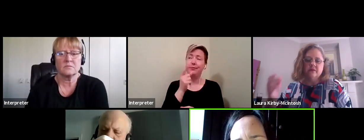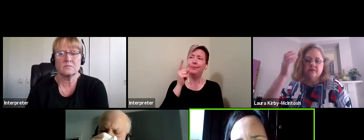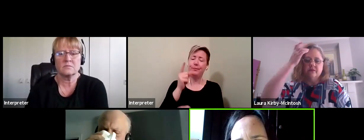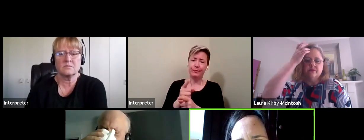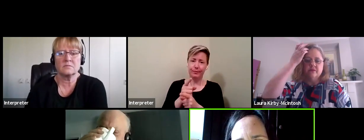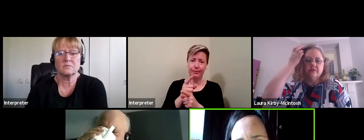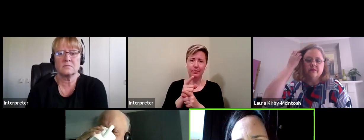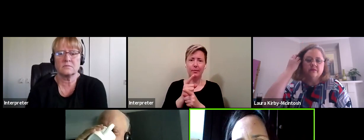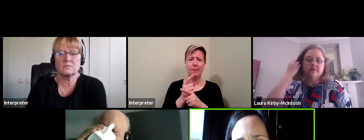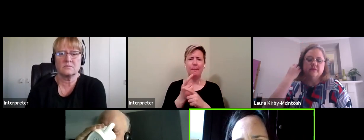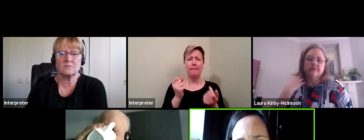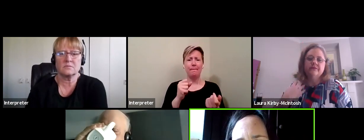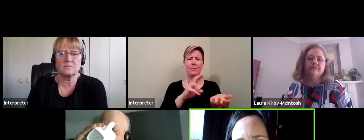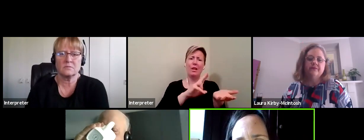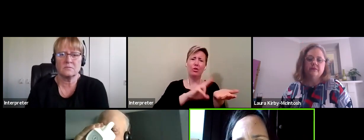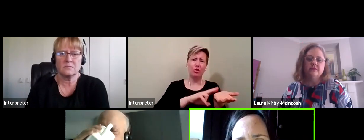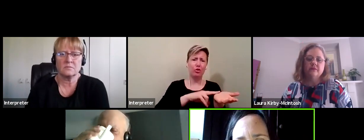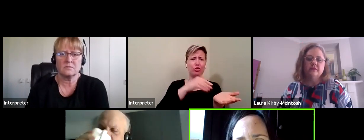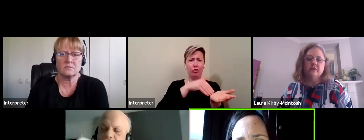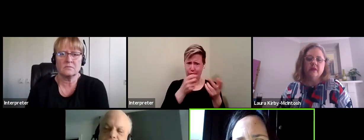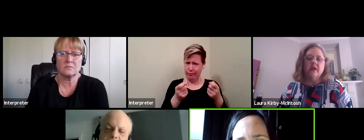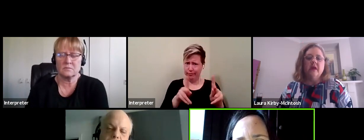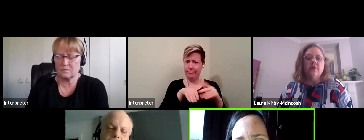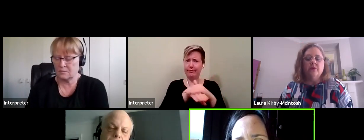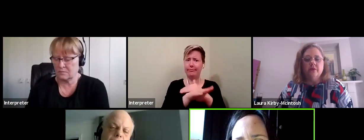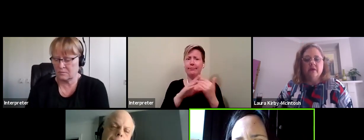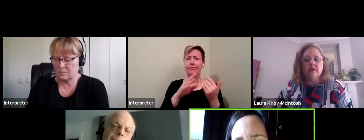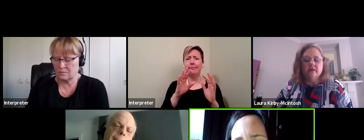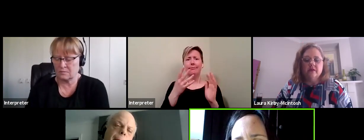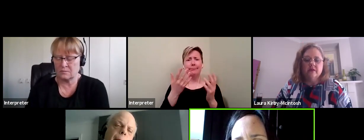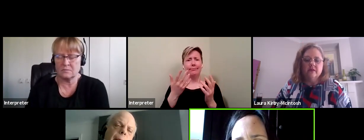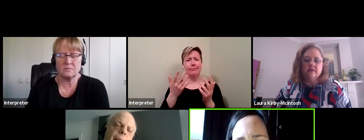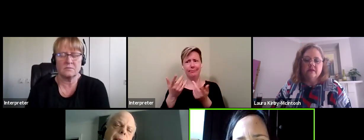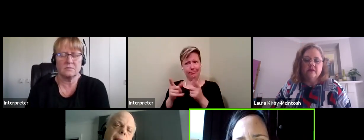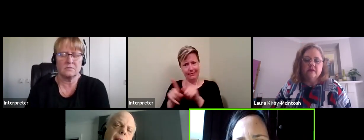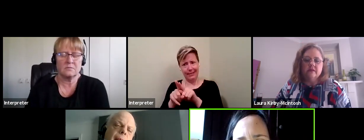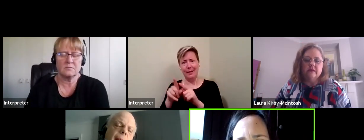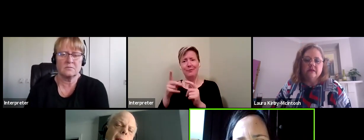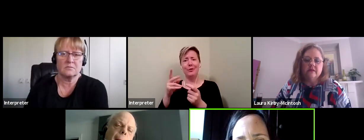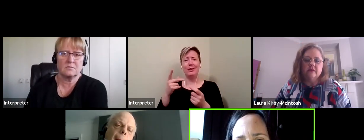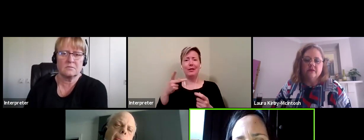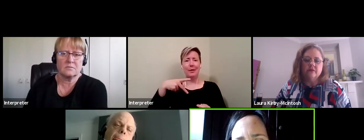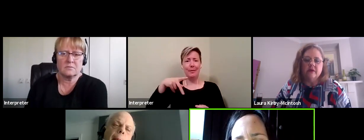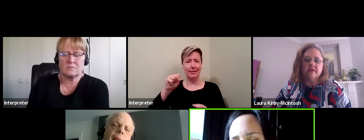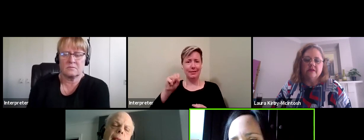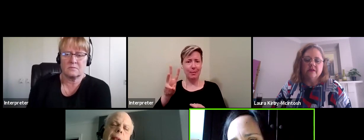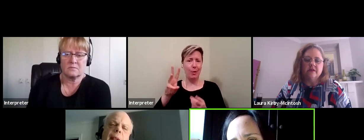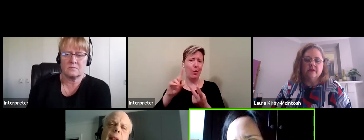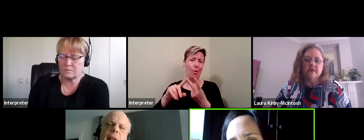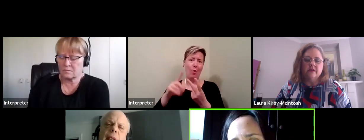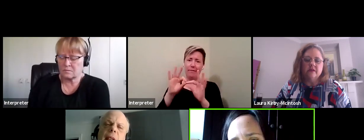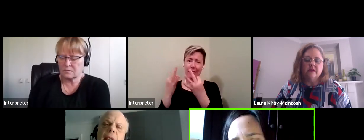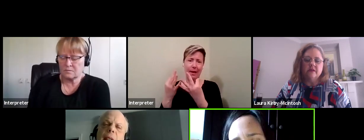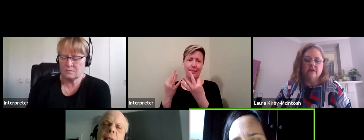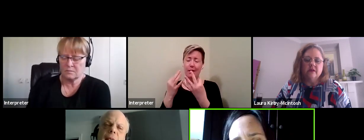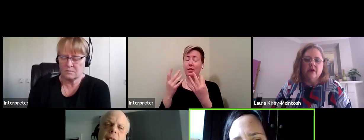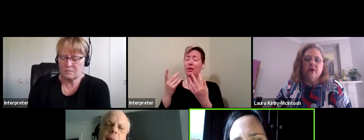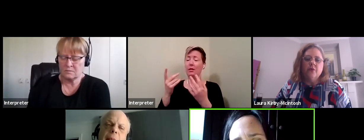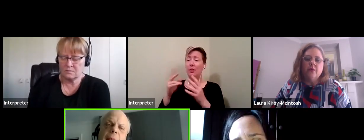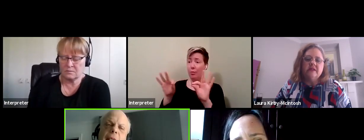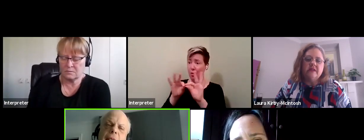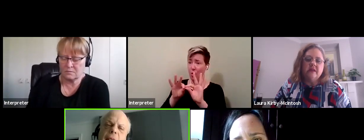nurse or a doctor and an attendant or a family member? As long as they're screened and they're equipped with PPE, Right. allow them to come in and do their